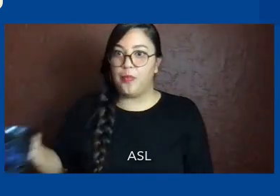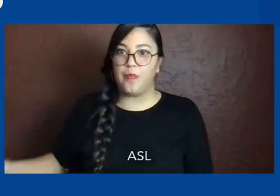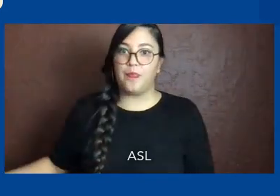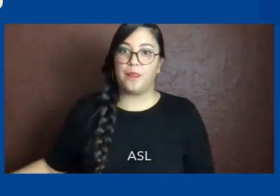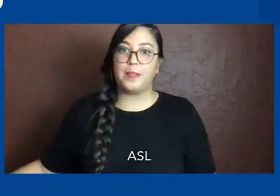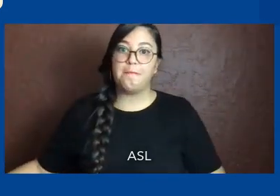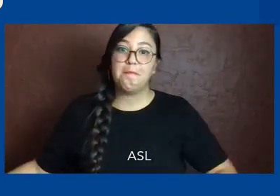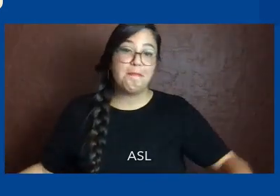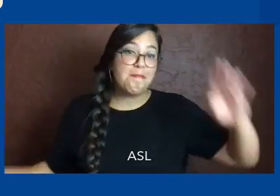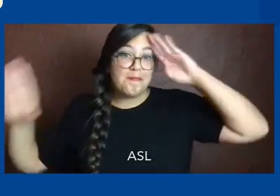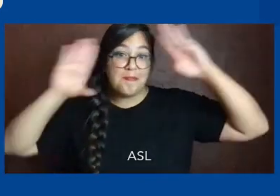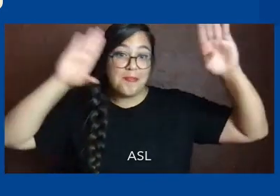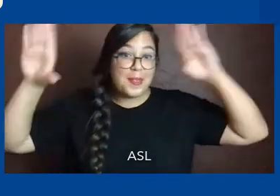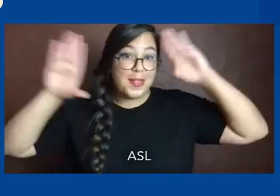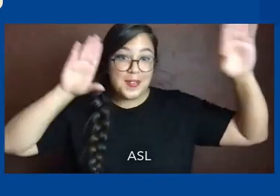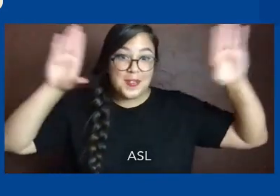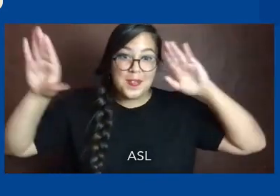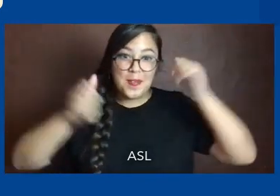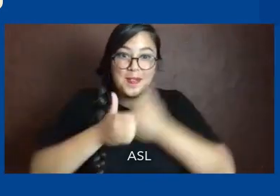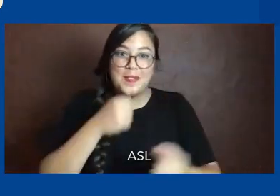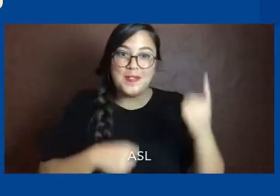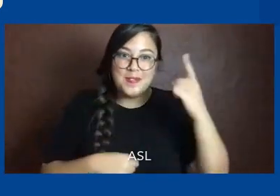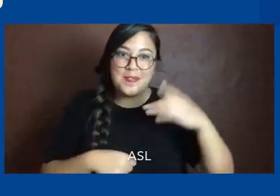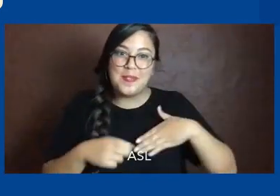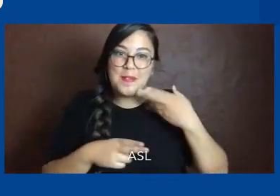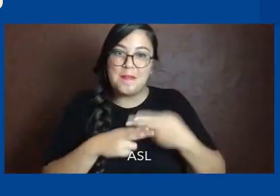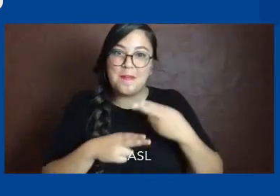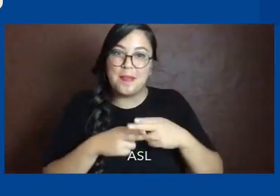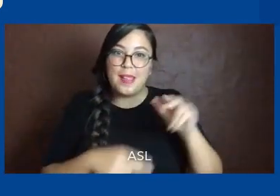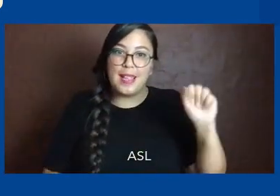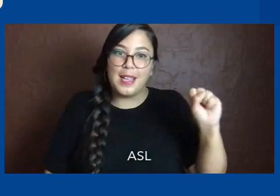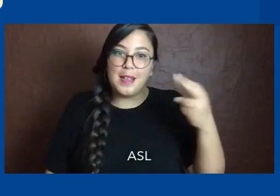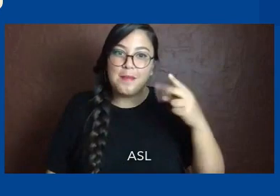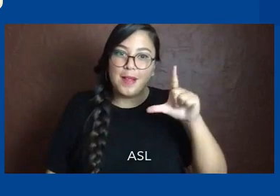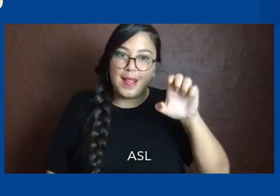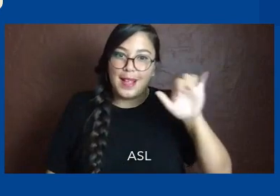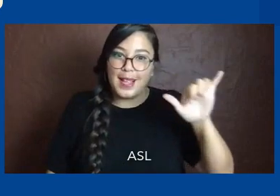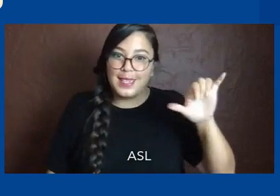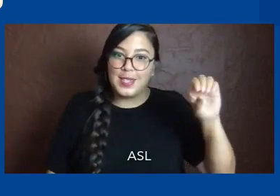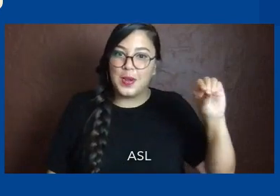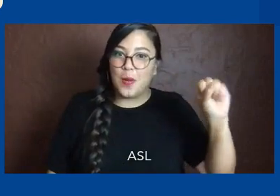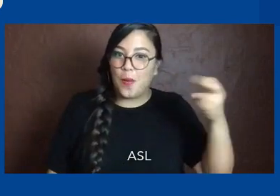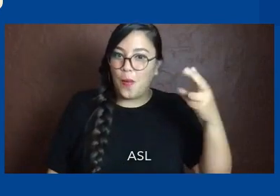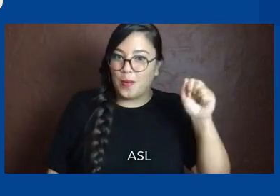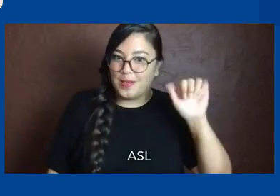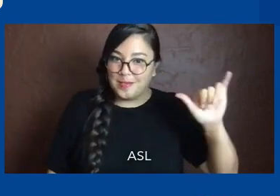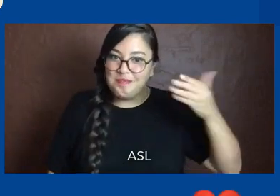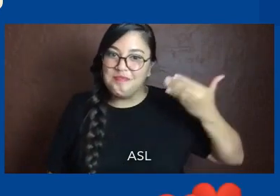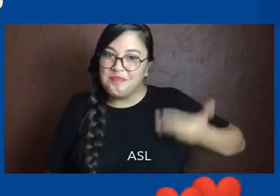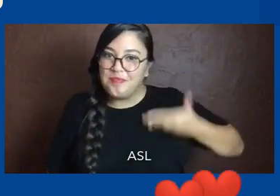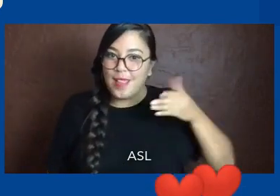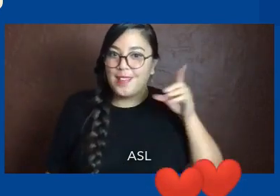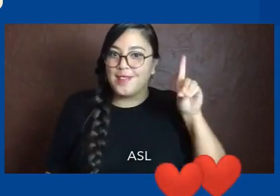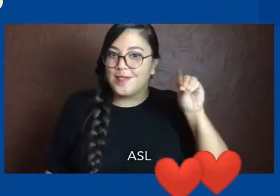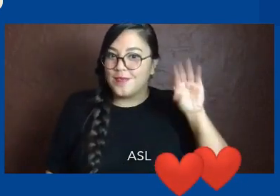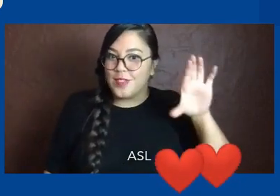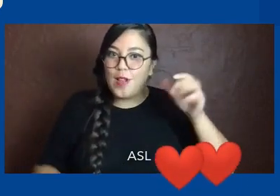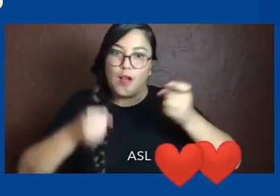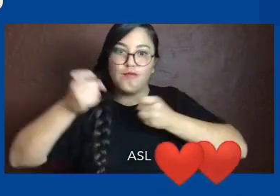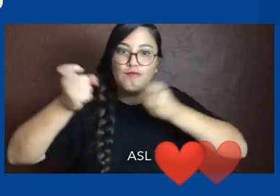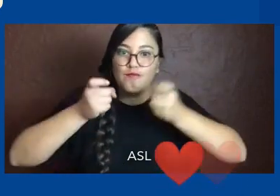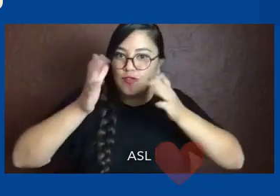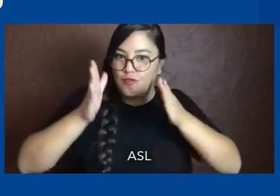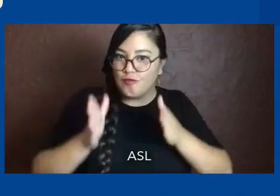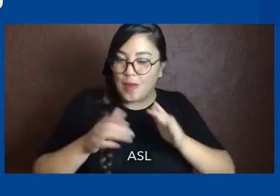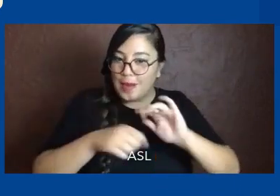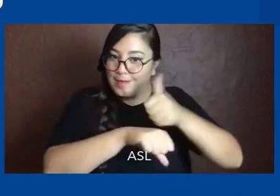Hello, everyone. My name is Ashley O'Shea, and I'm a documentary director, DP,